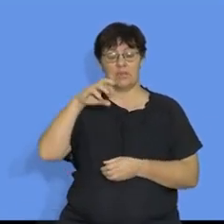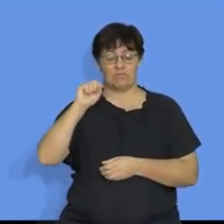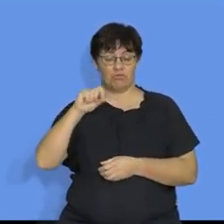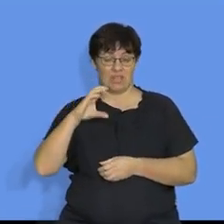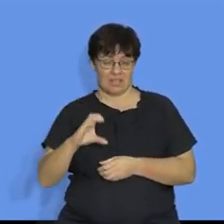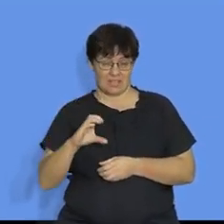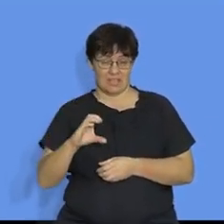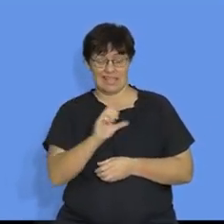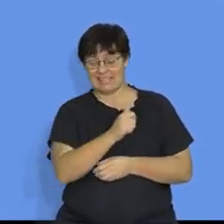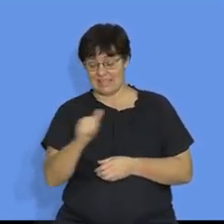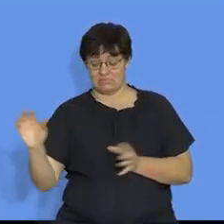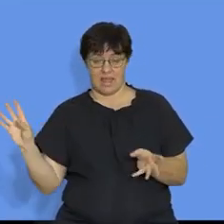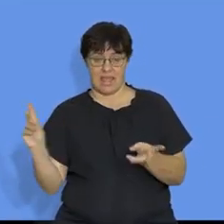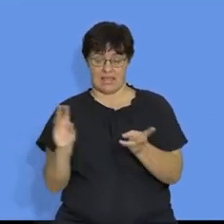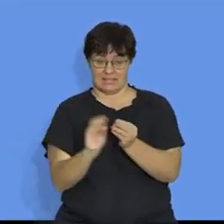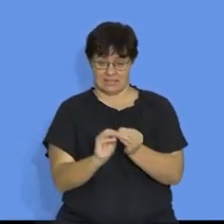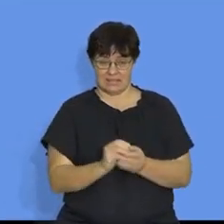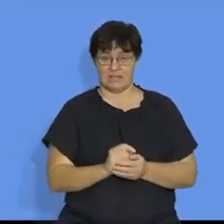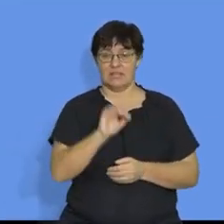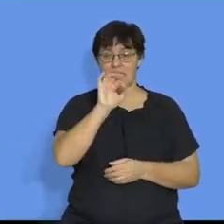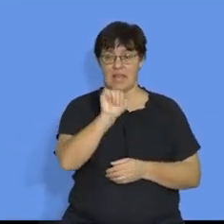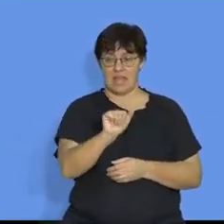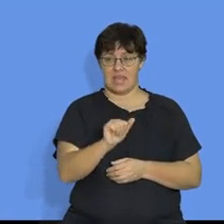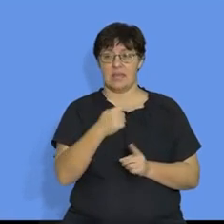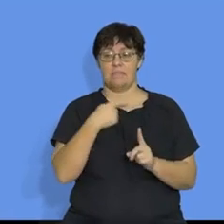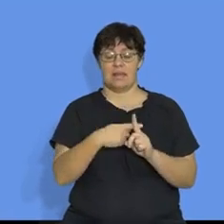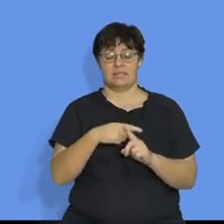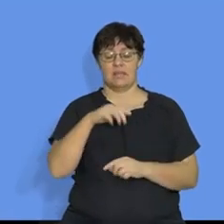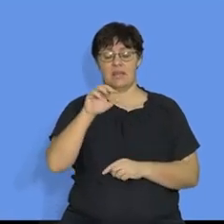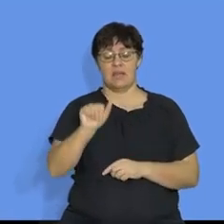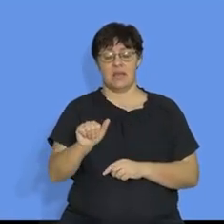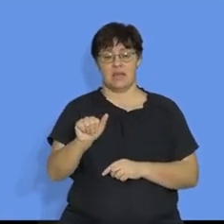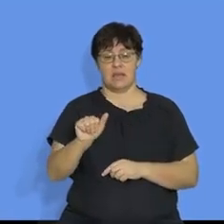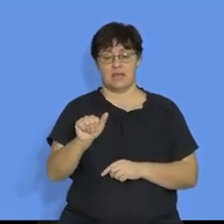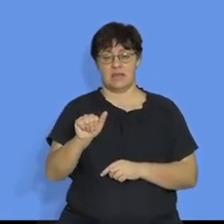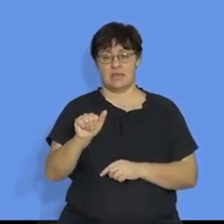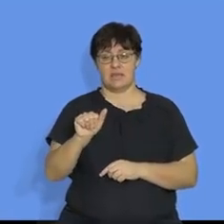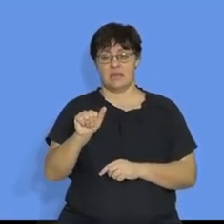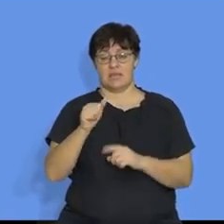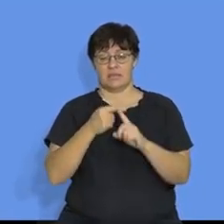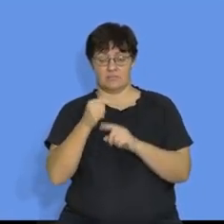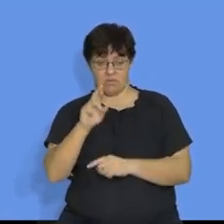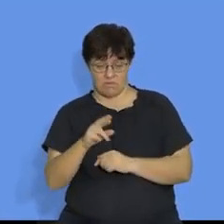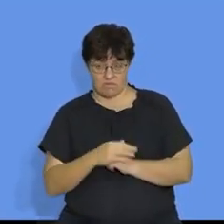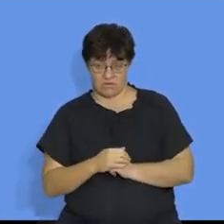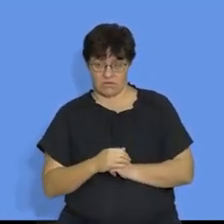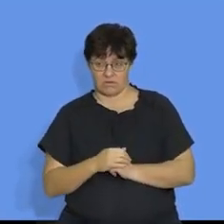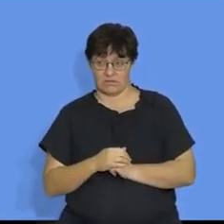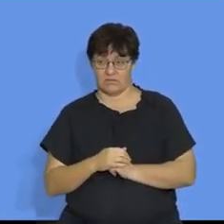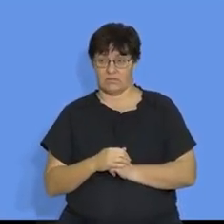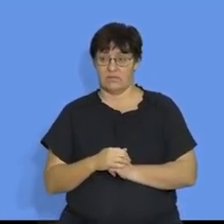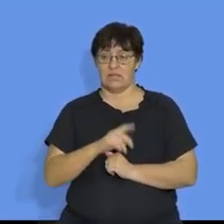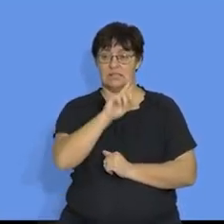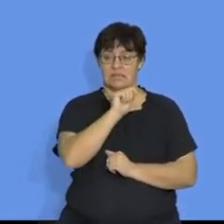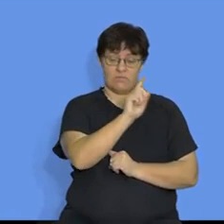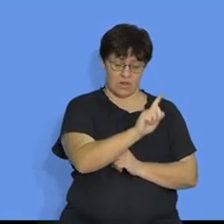geometric sequence added together. So I have A plus A times R, because I know that term 1 is A, term